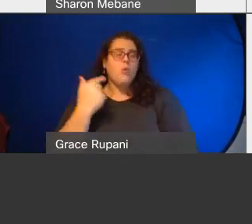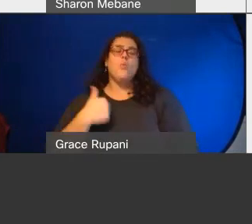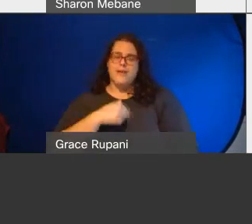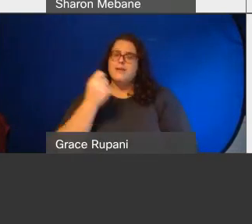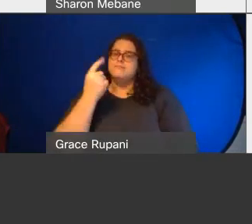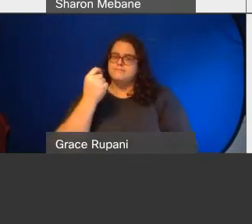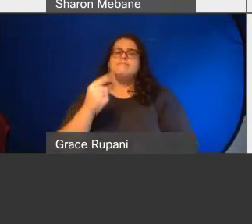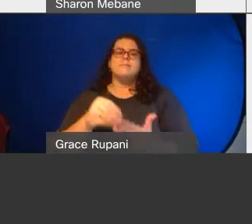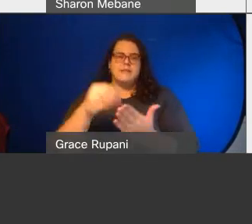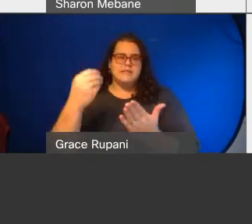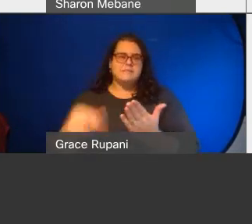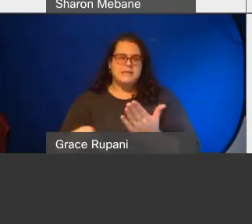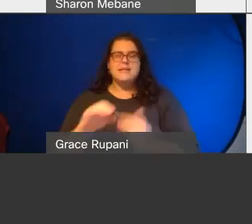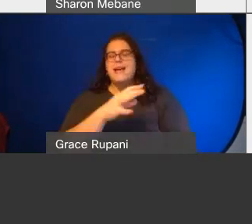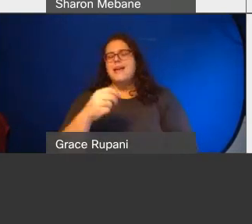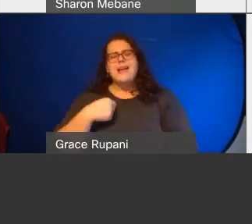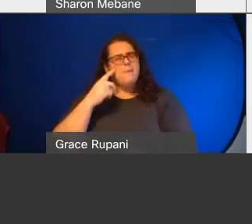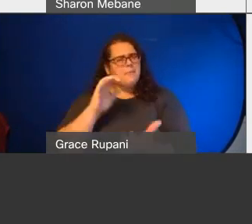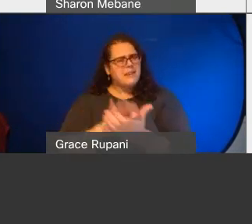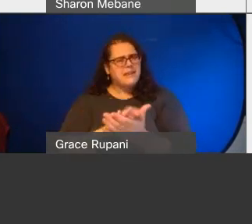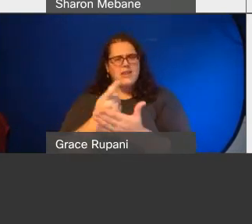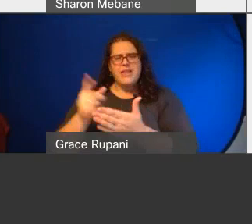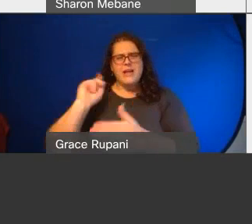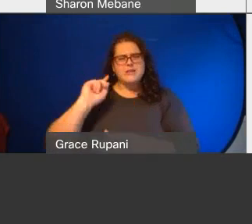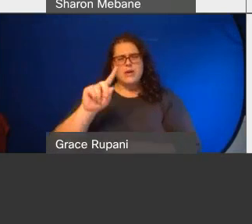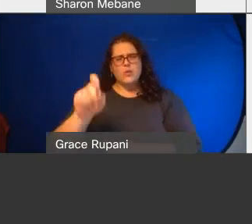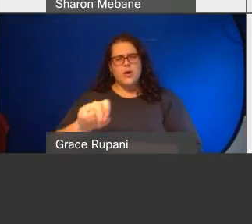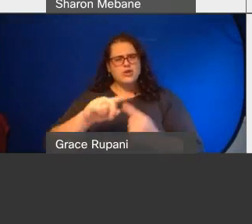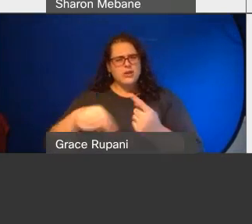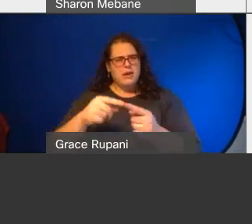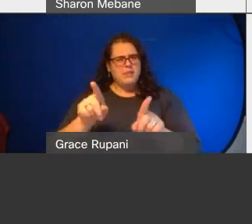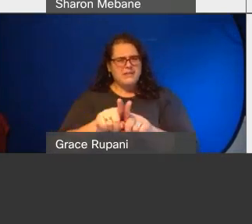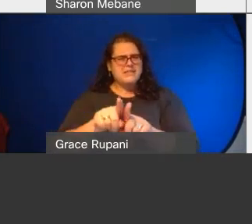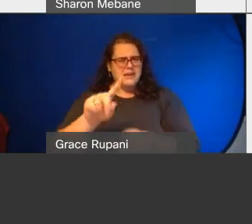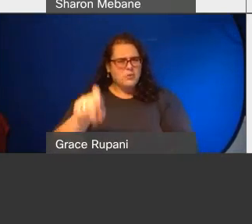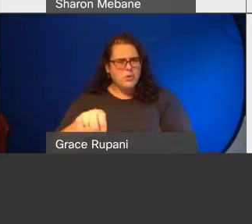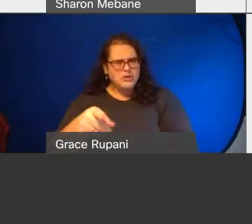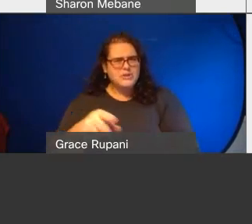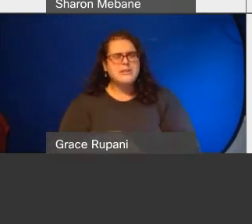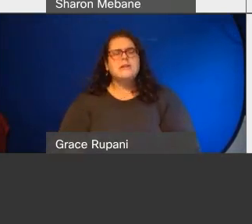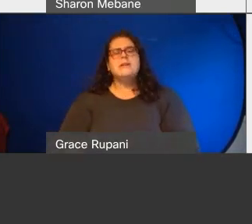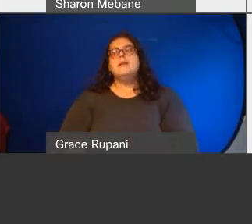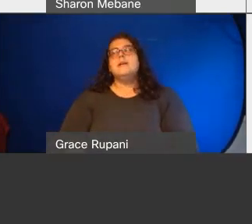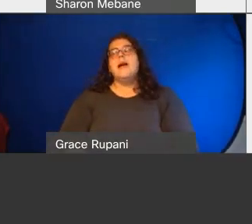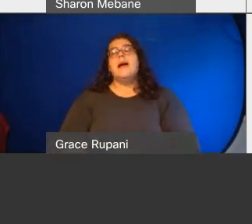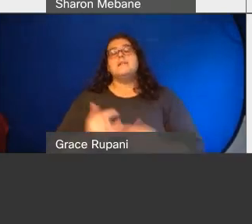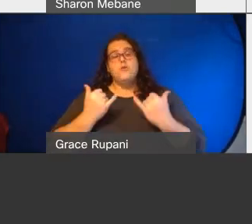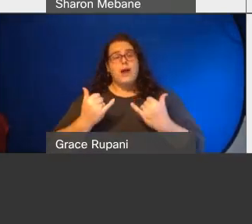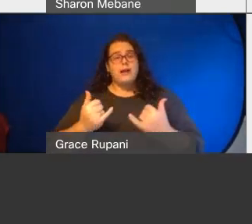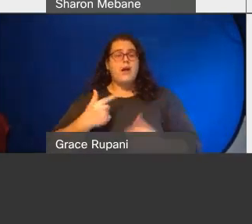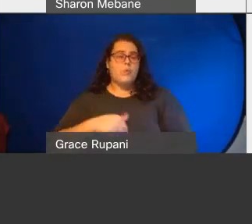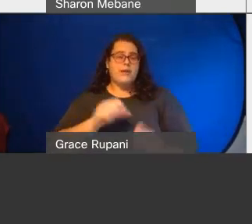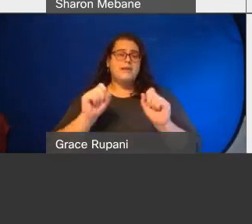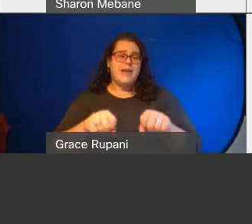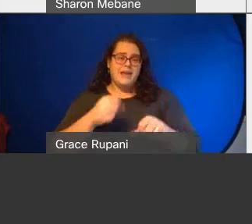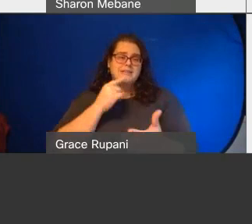And I think last week there was a question regarding this as well. as of right now, what we can say is that if